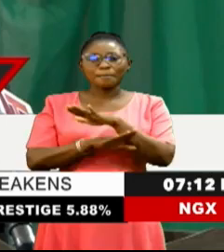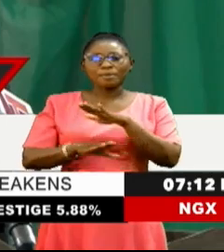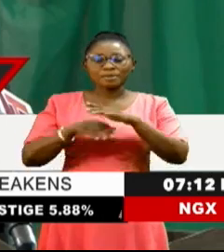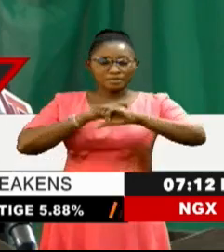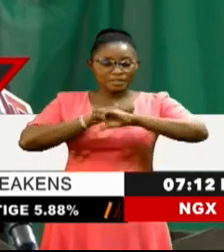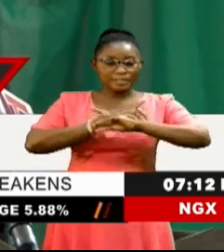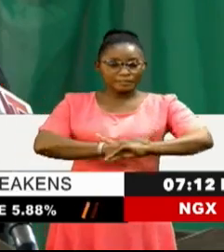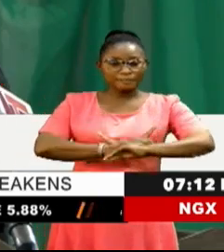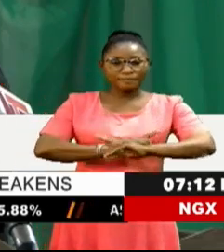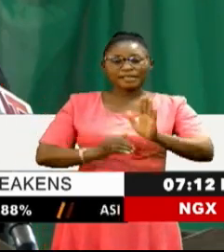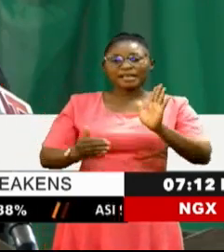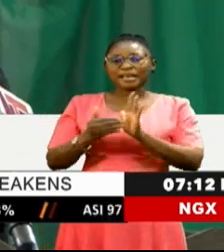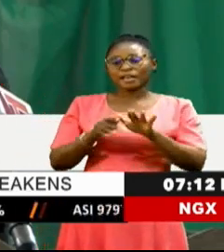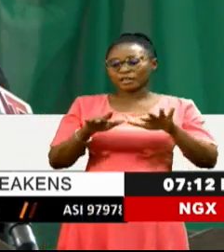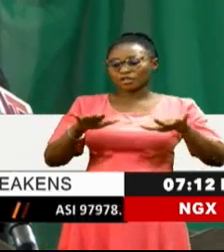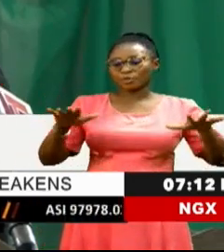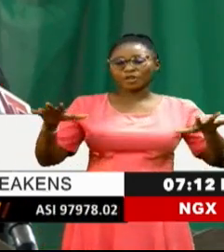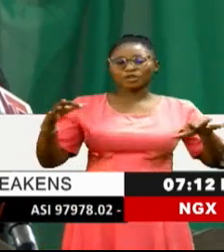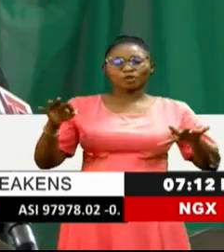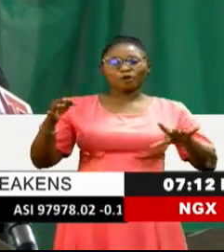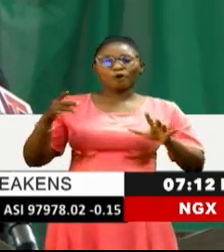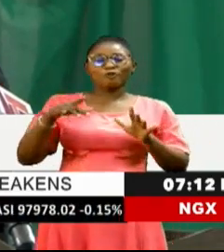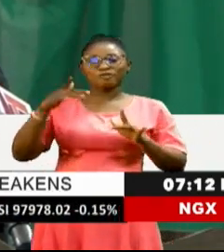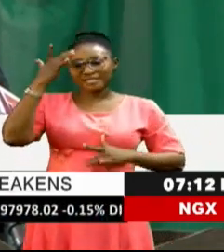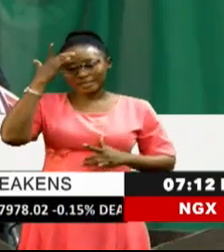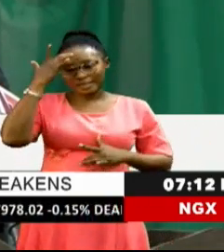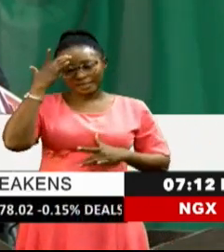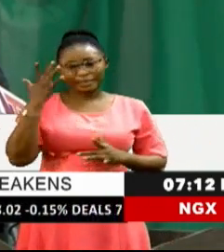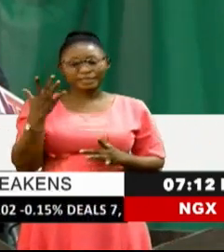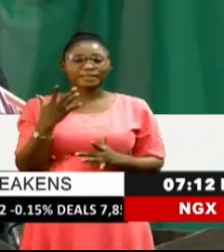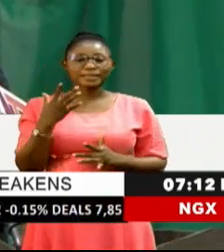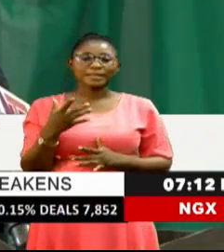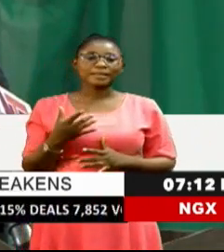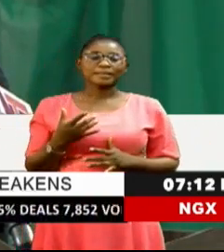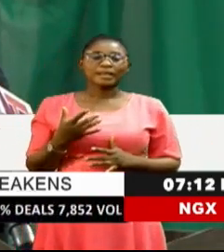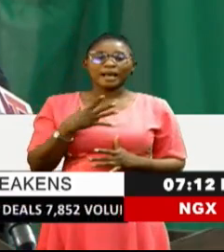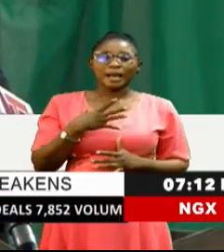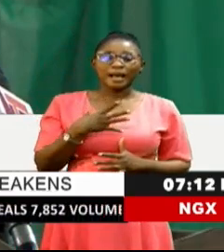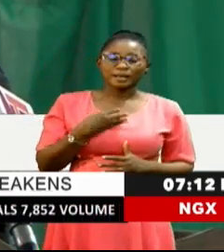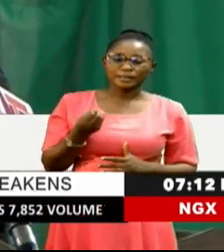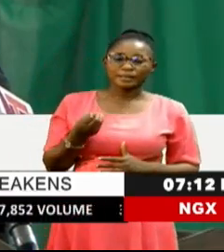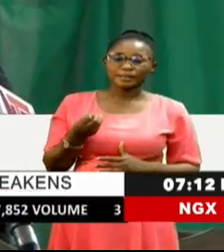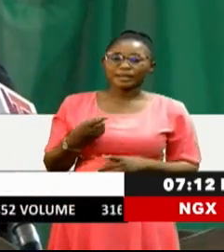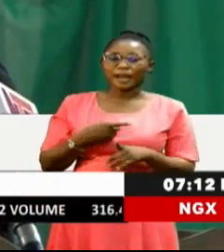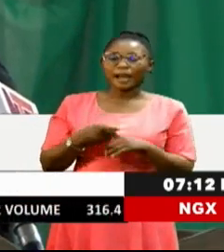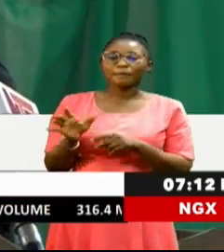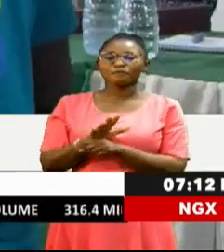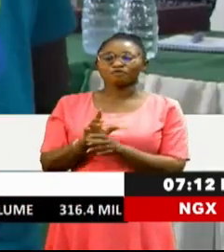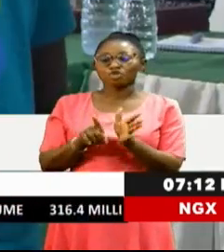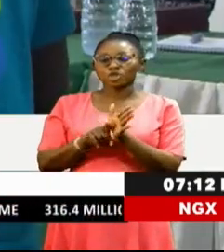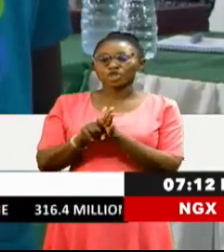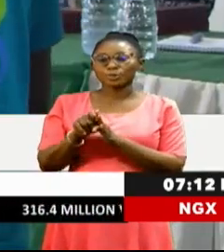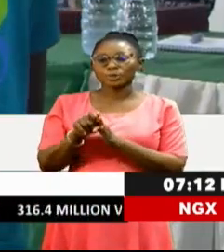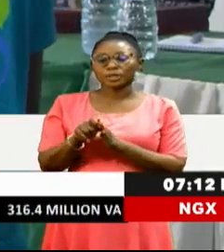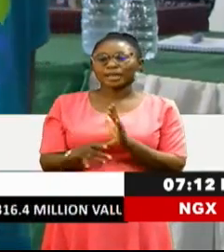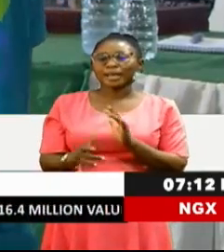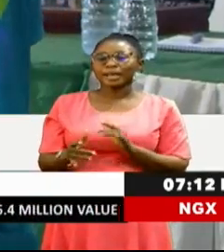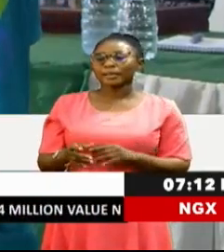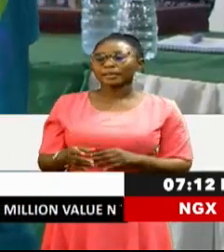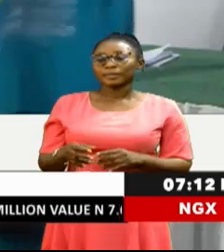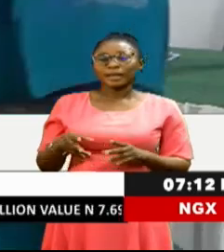against the spread of infections, illnesses and harmful germs. High points of the